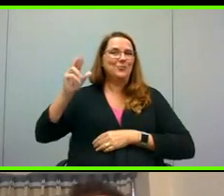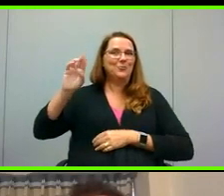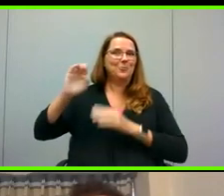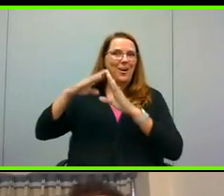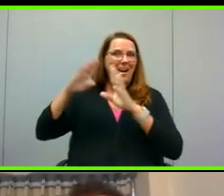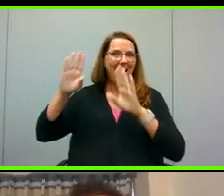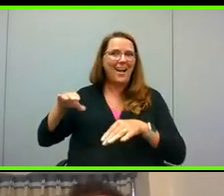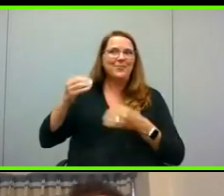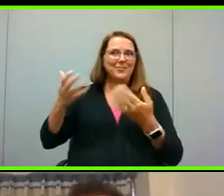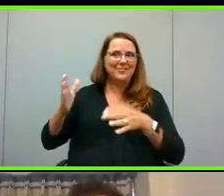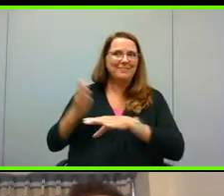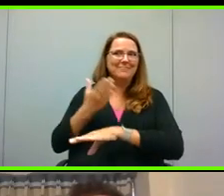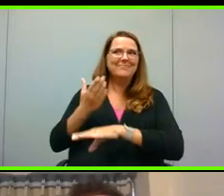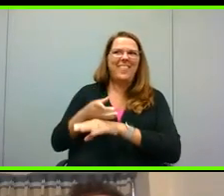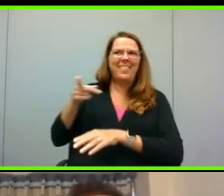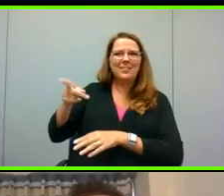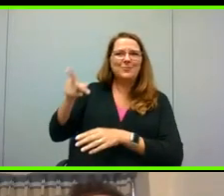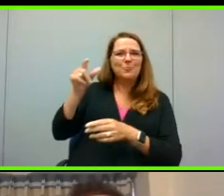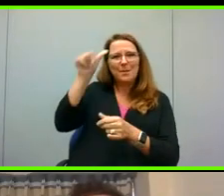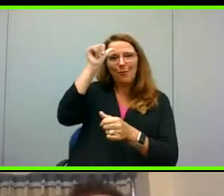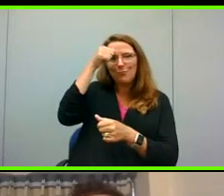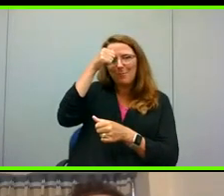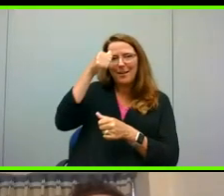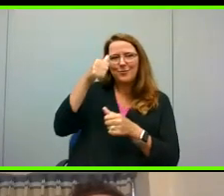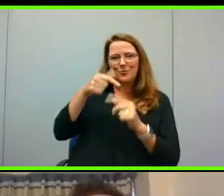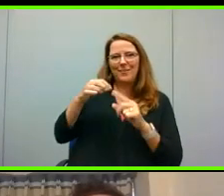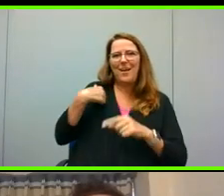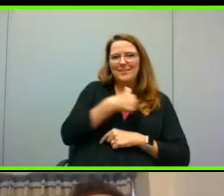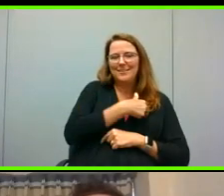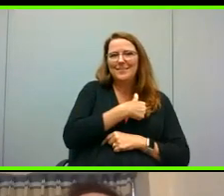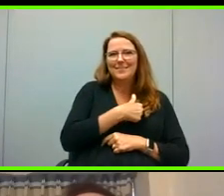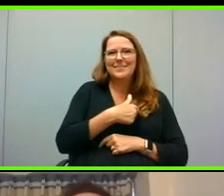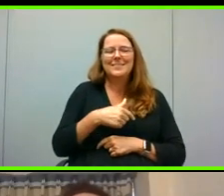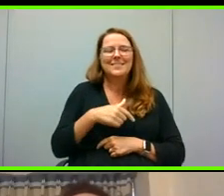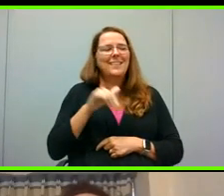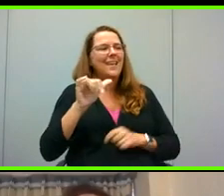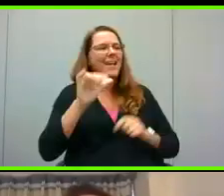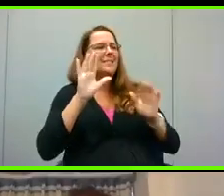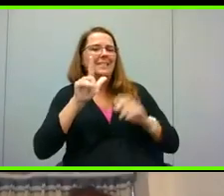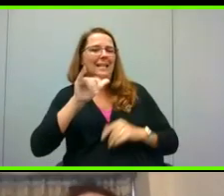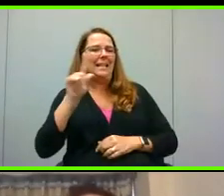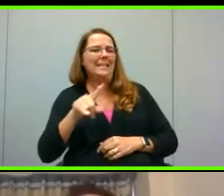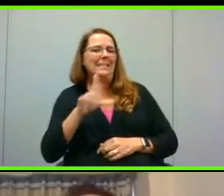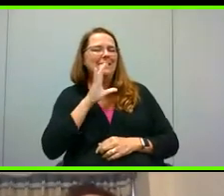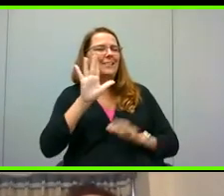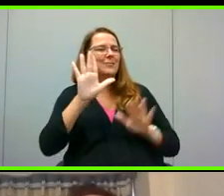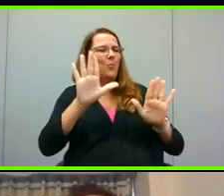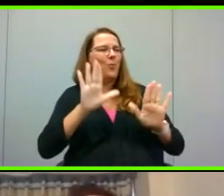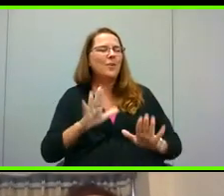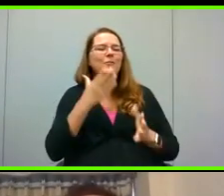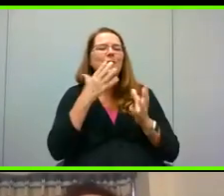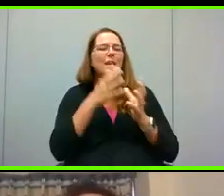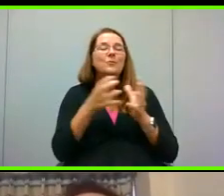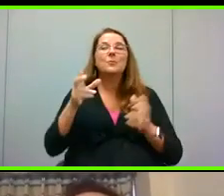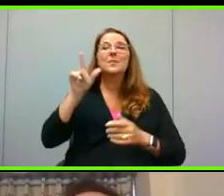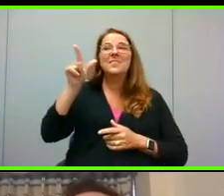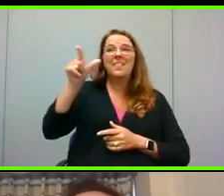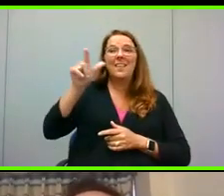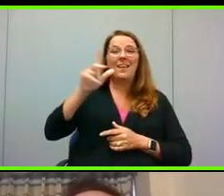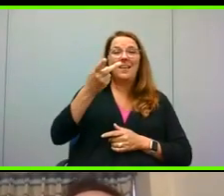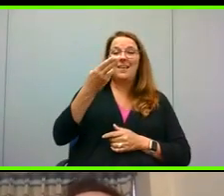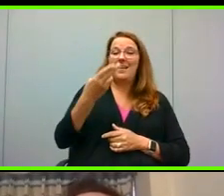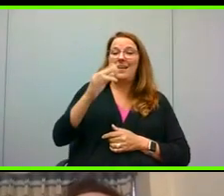be a little reminder. That's wonderful. Thank you so much. And hydrangeas do